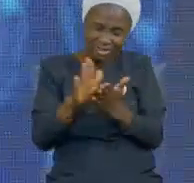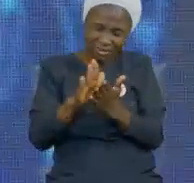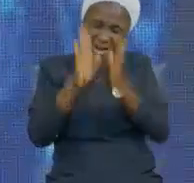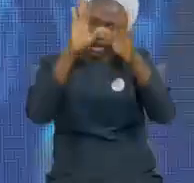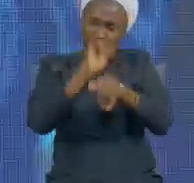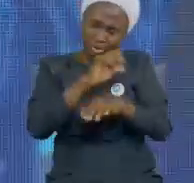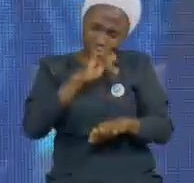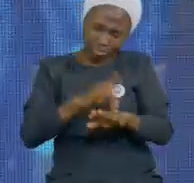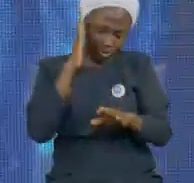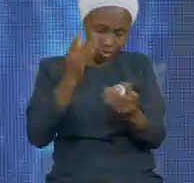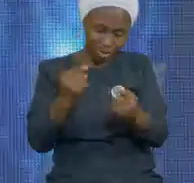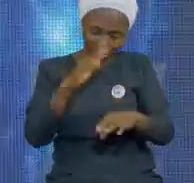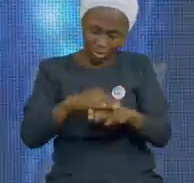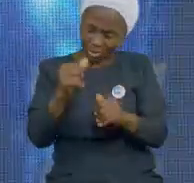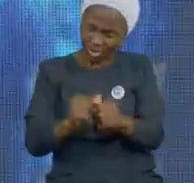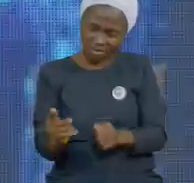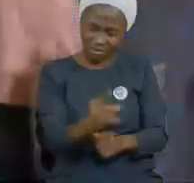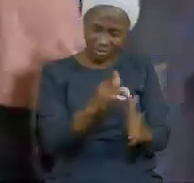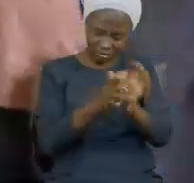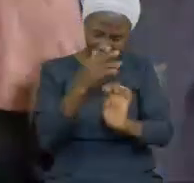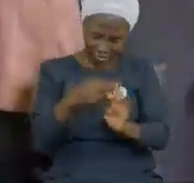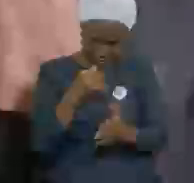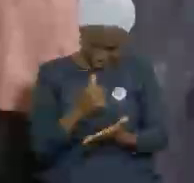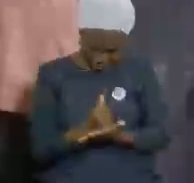come upon everyone in Jesus' name.